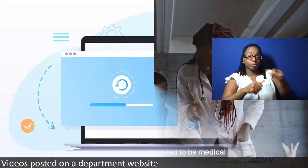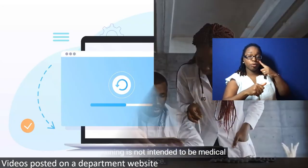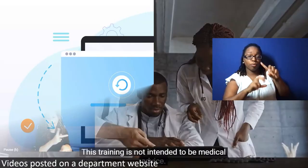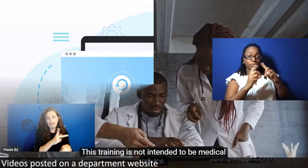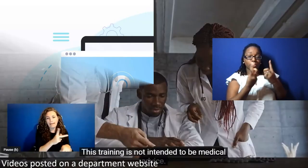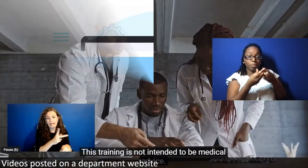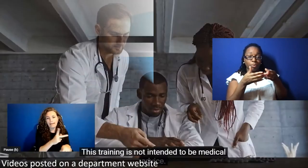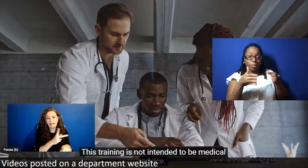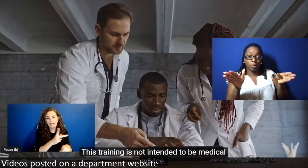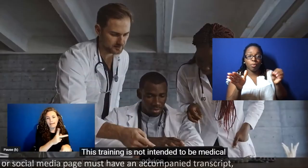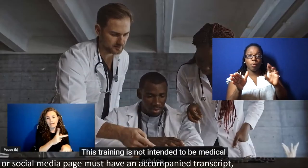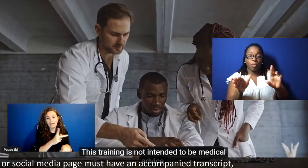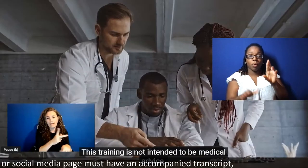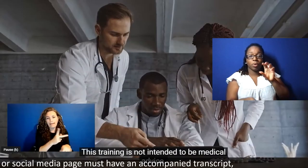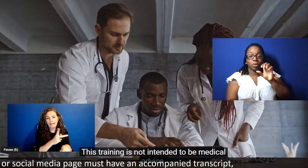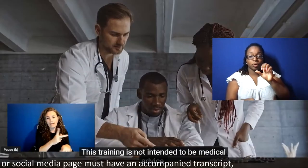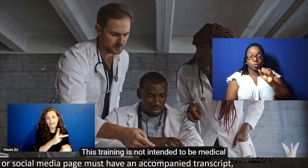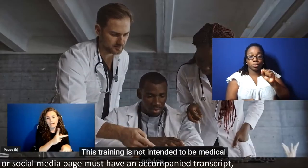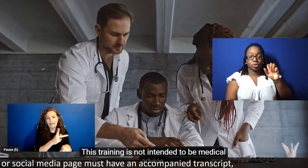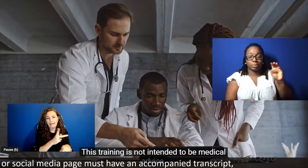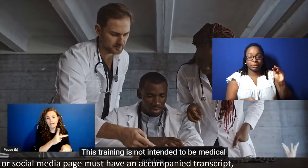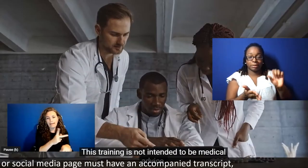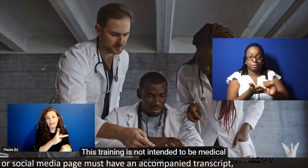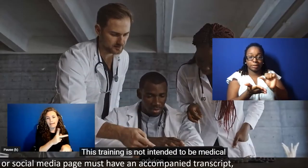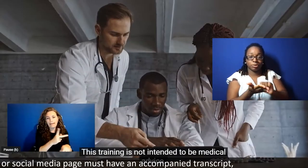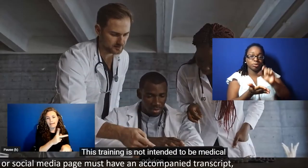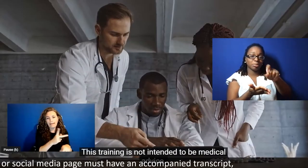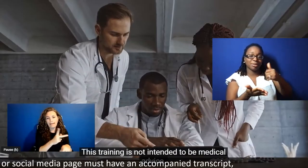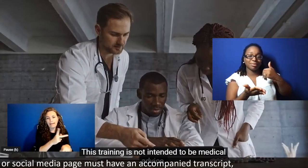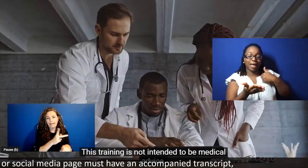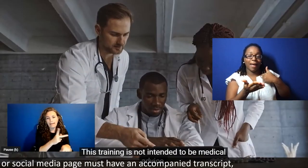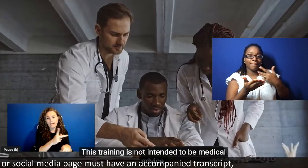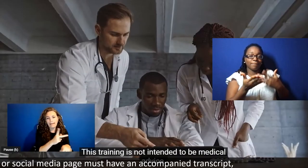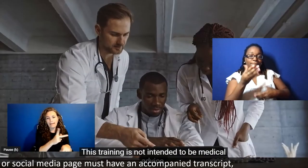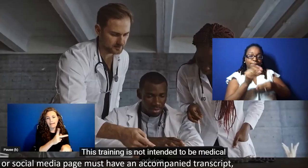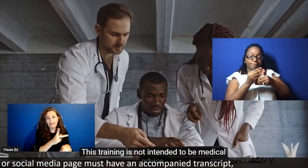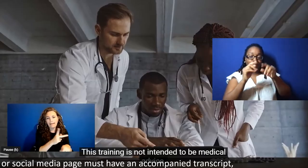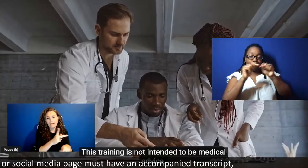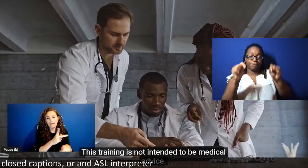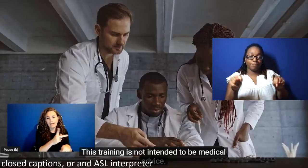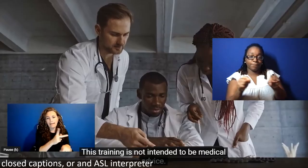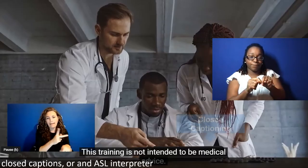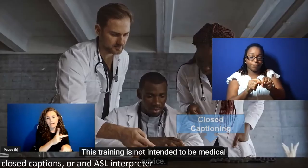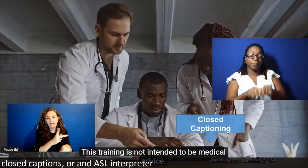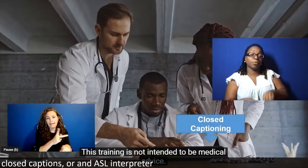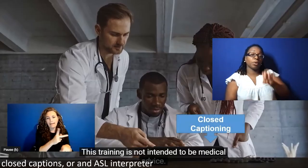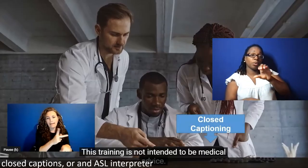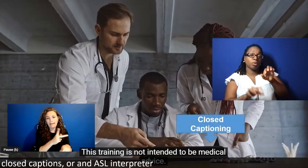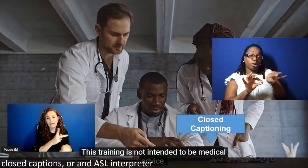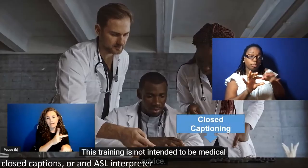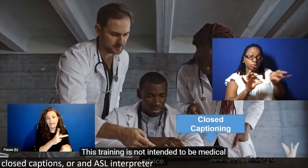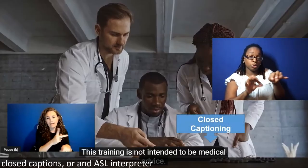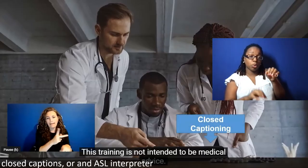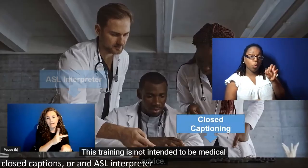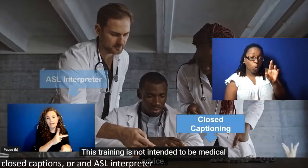posted on a department website or social media page must have an accompanied transcript, closed